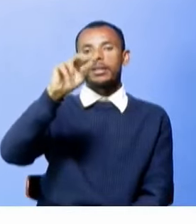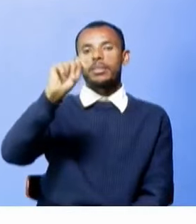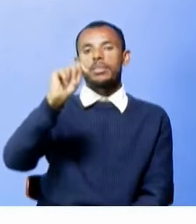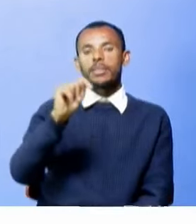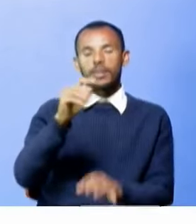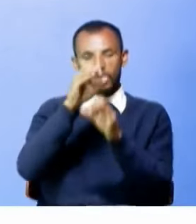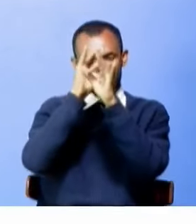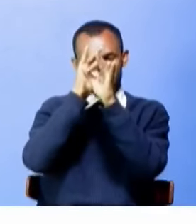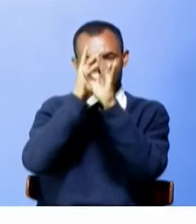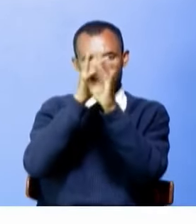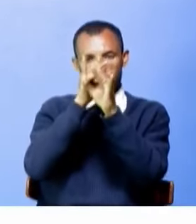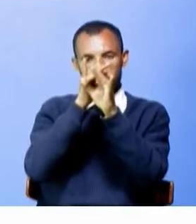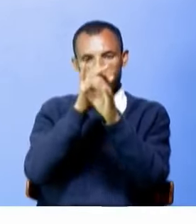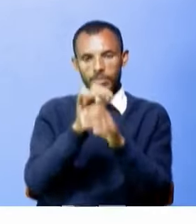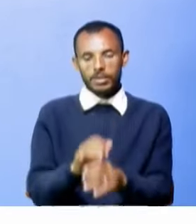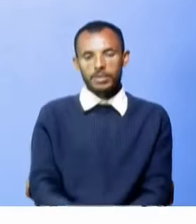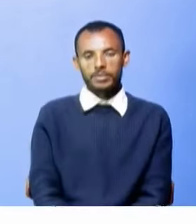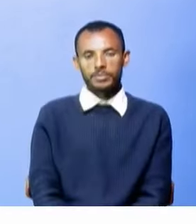Experiment.